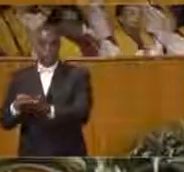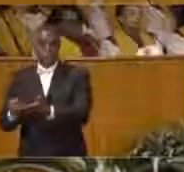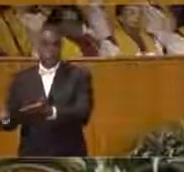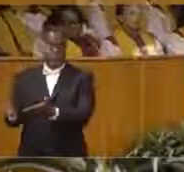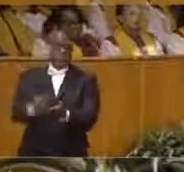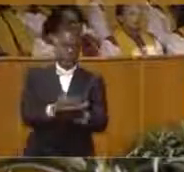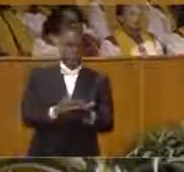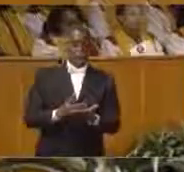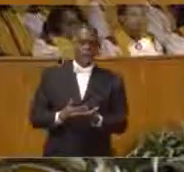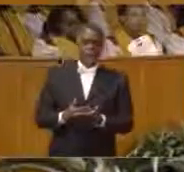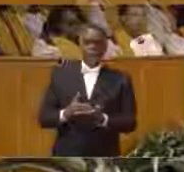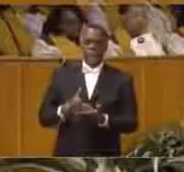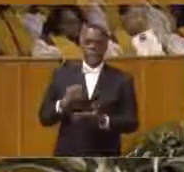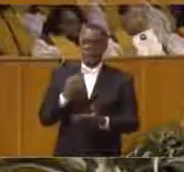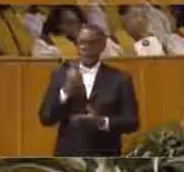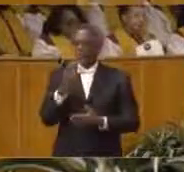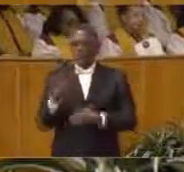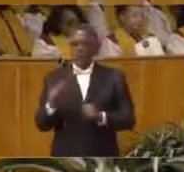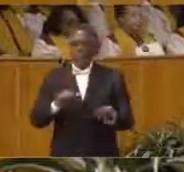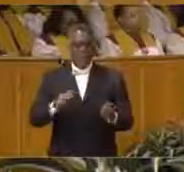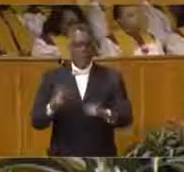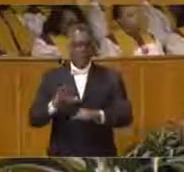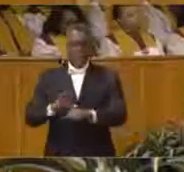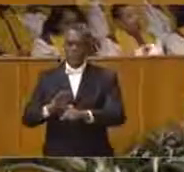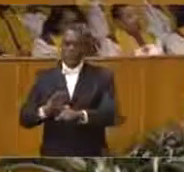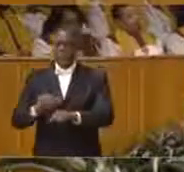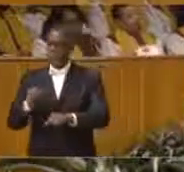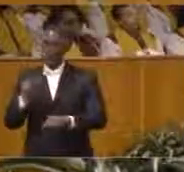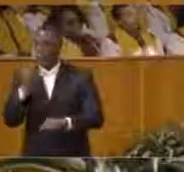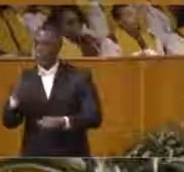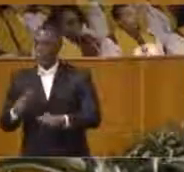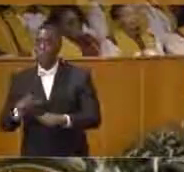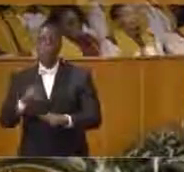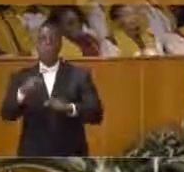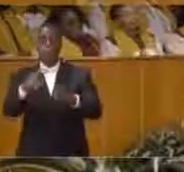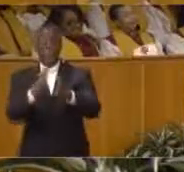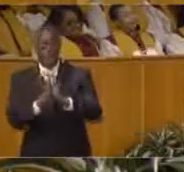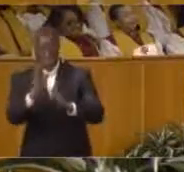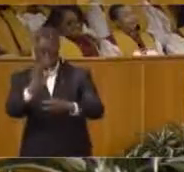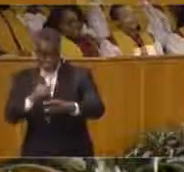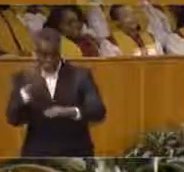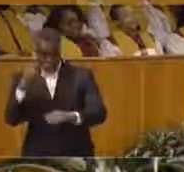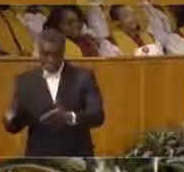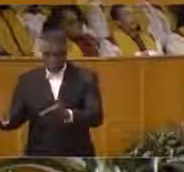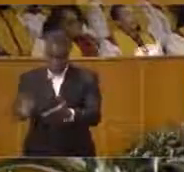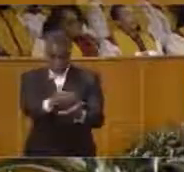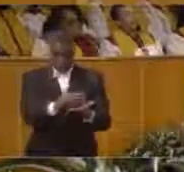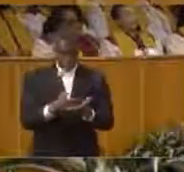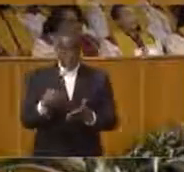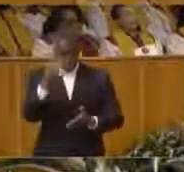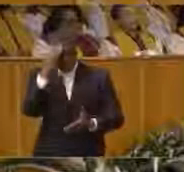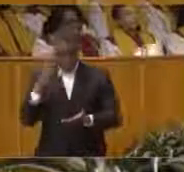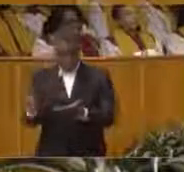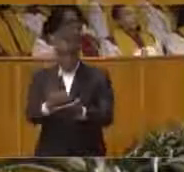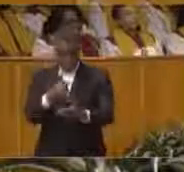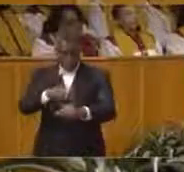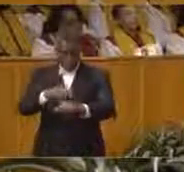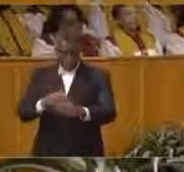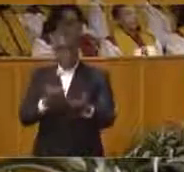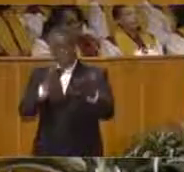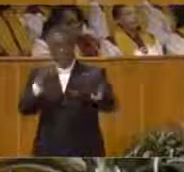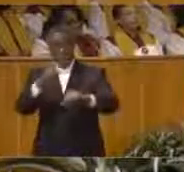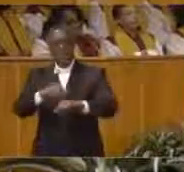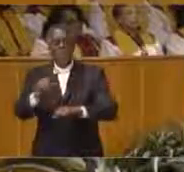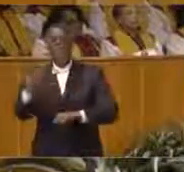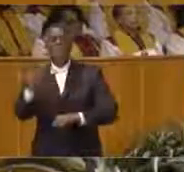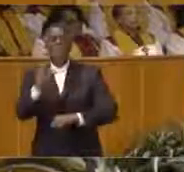Because it ain't a Baptist church if you don't raise an offering. And we knew it was offering time because the same